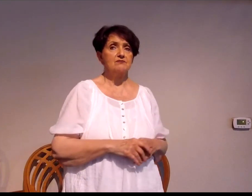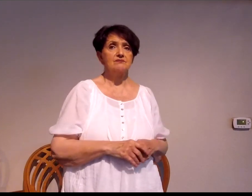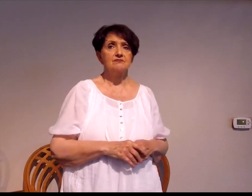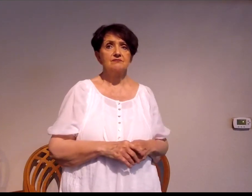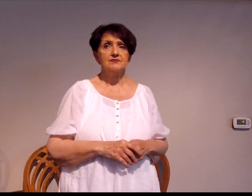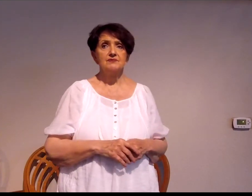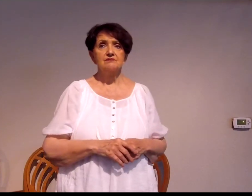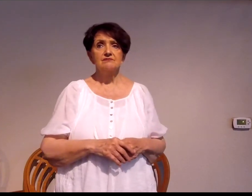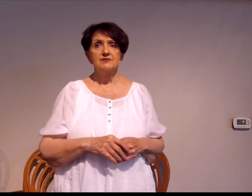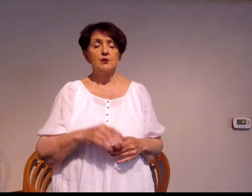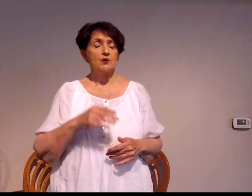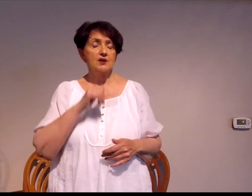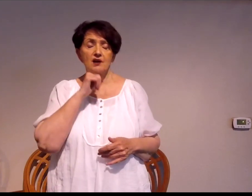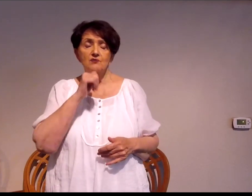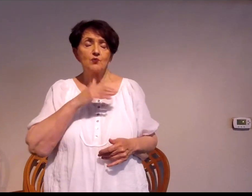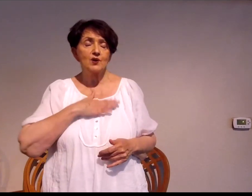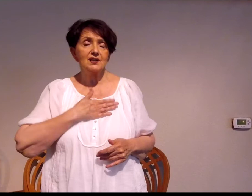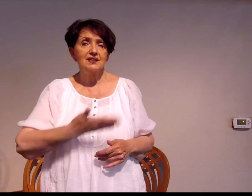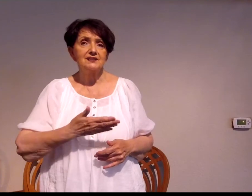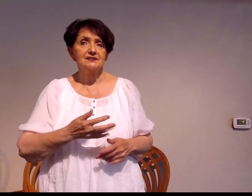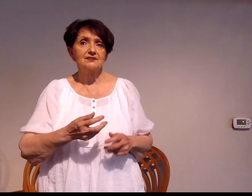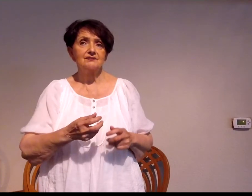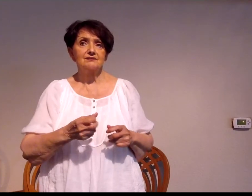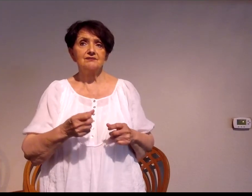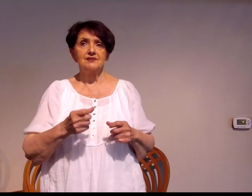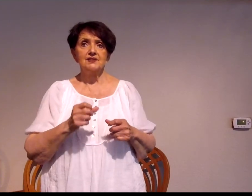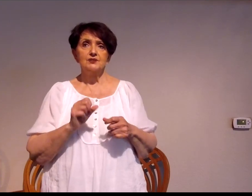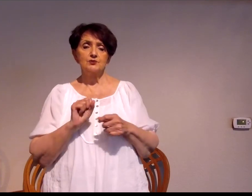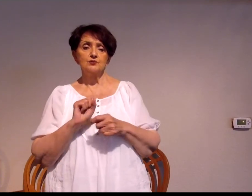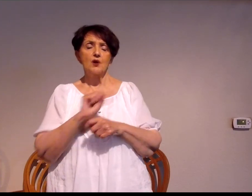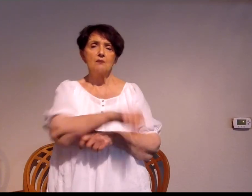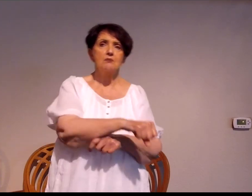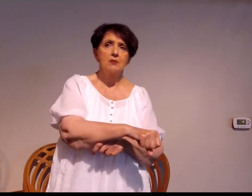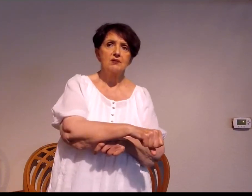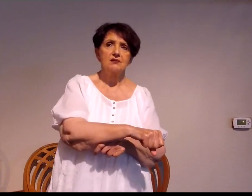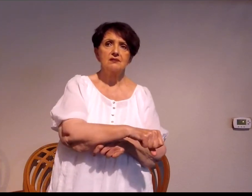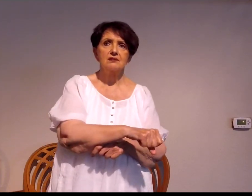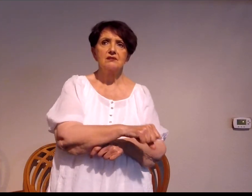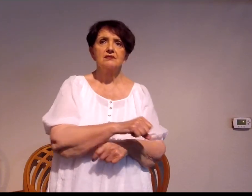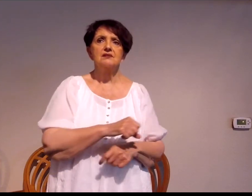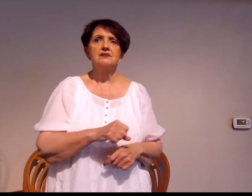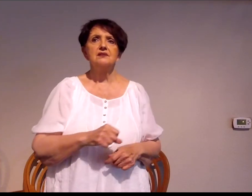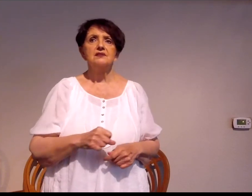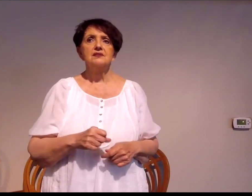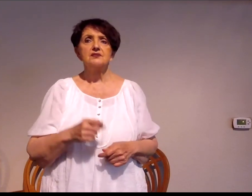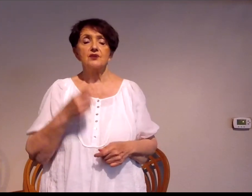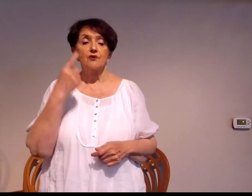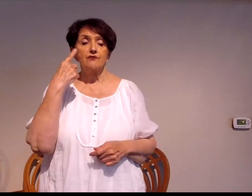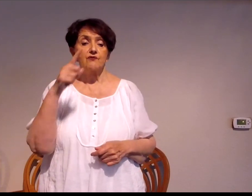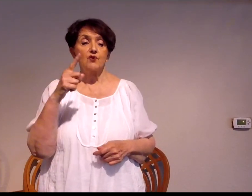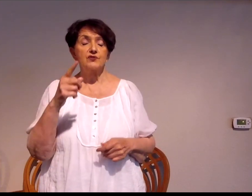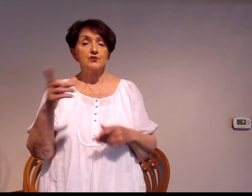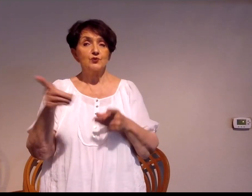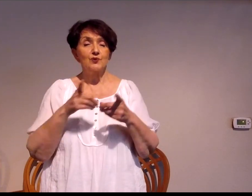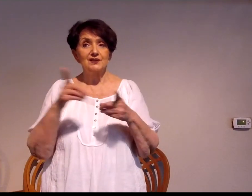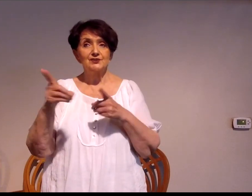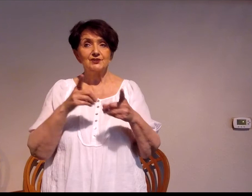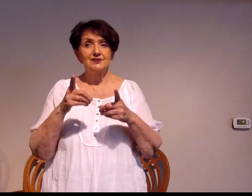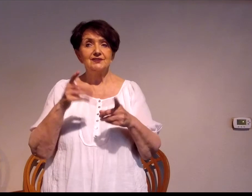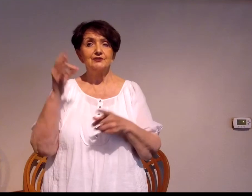rumble. And so for the sake of the trajectory going forward, we can set a new